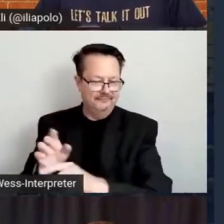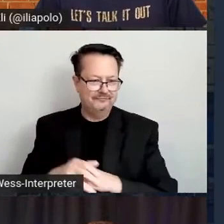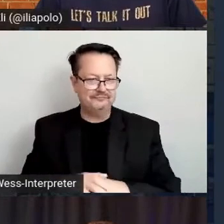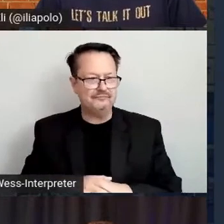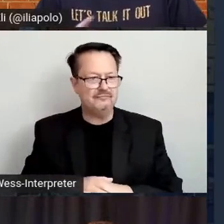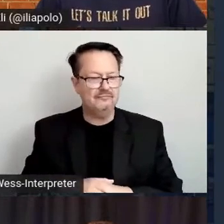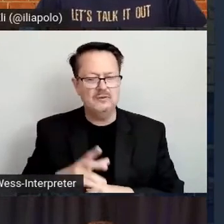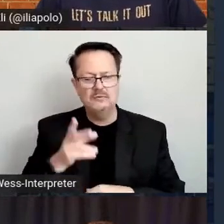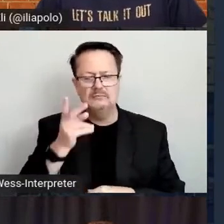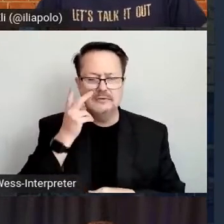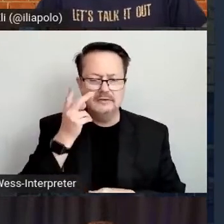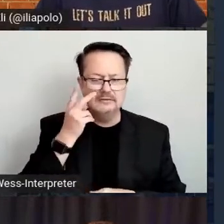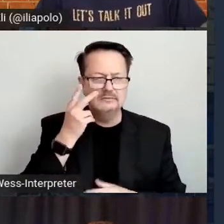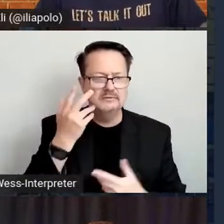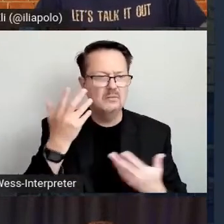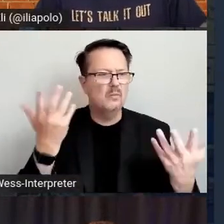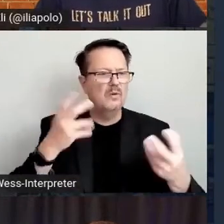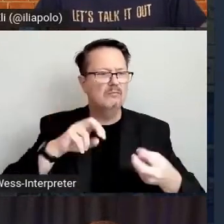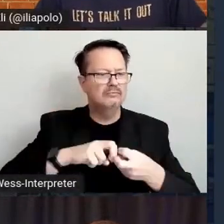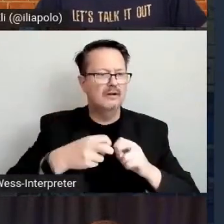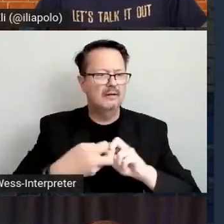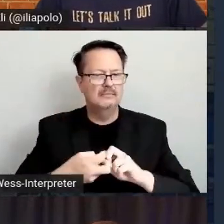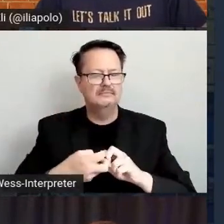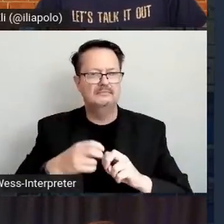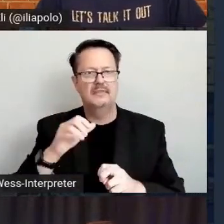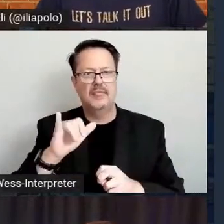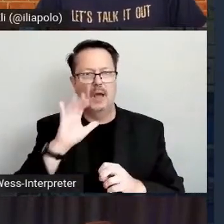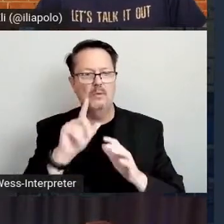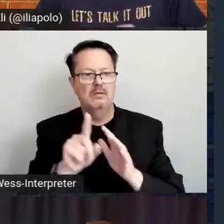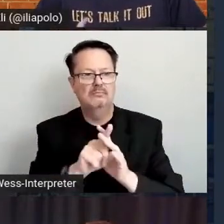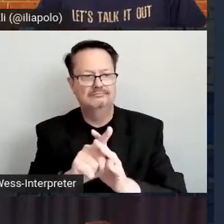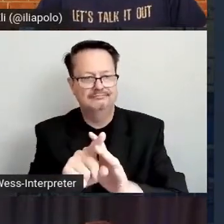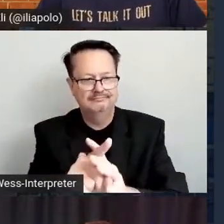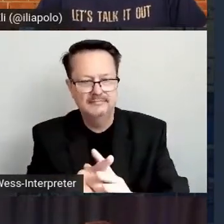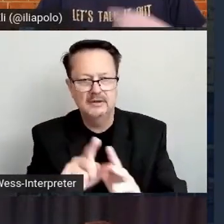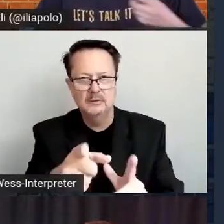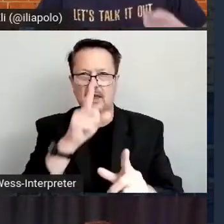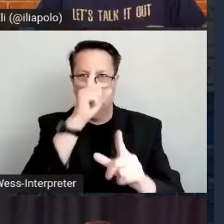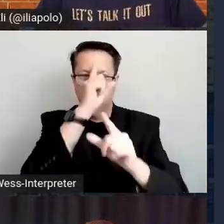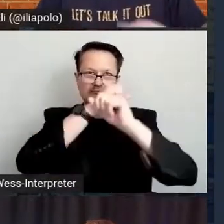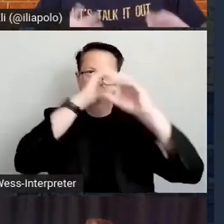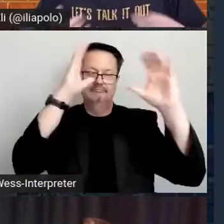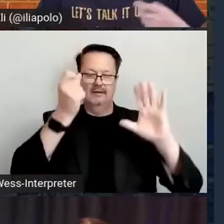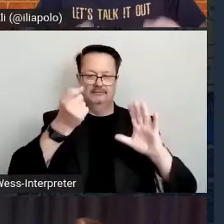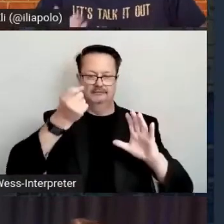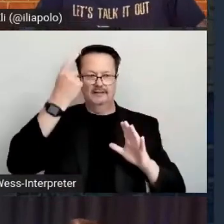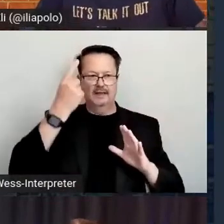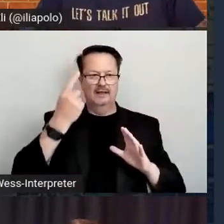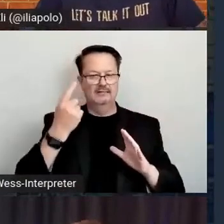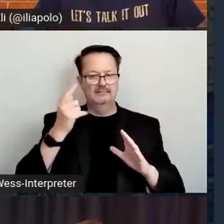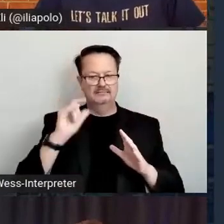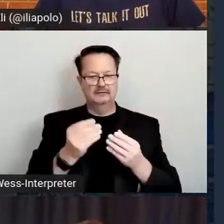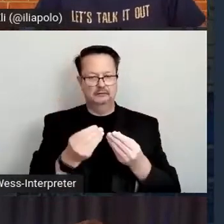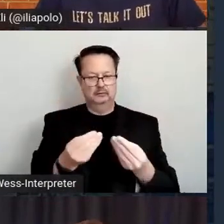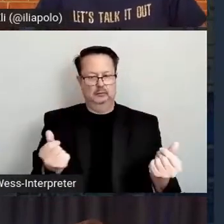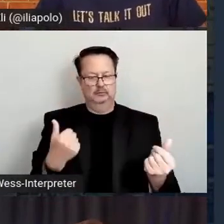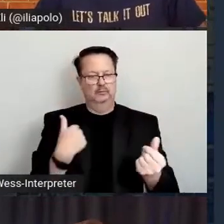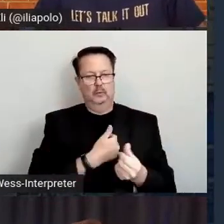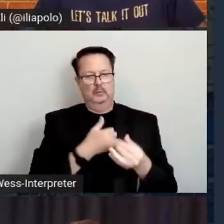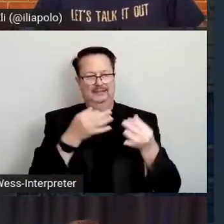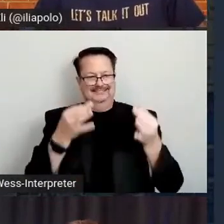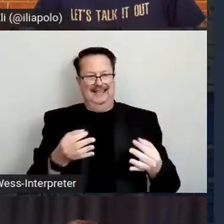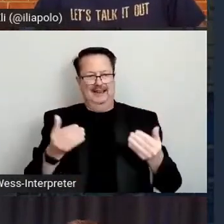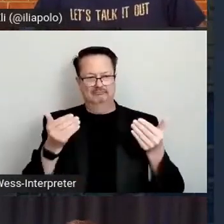So let's see what kind of problems that will arise, and that'll give you a better understanding of the solution we decided to take